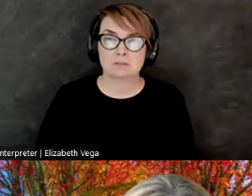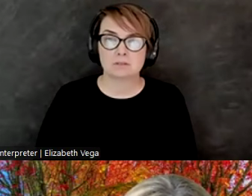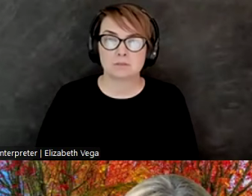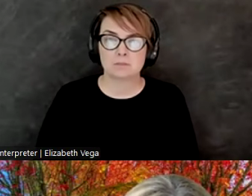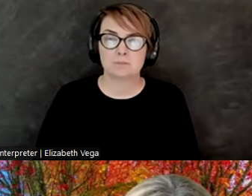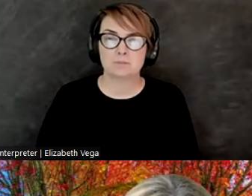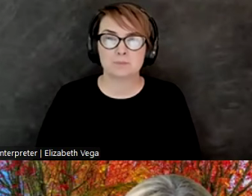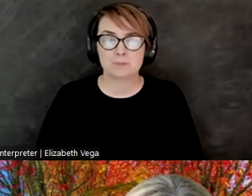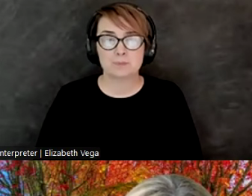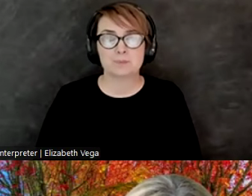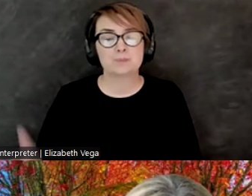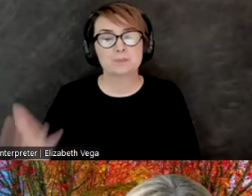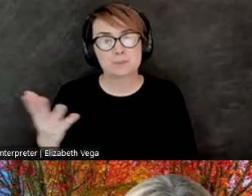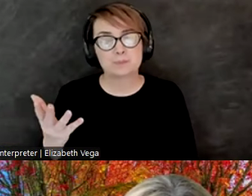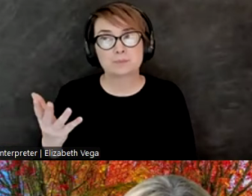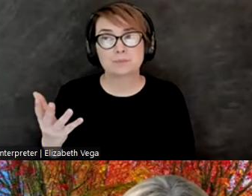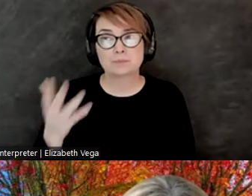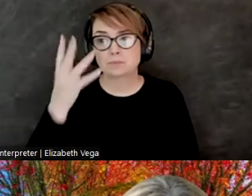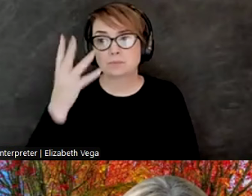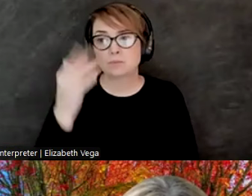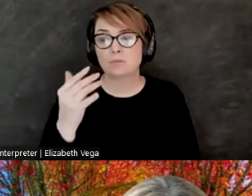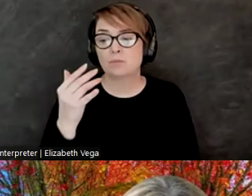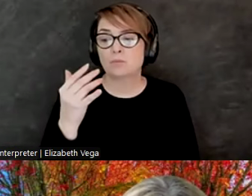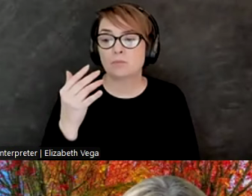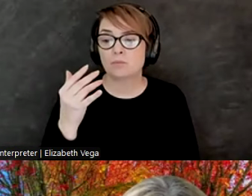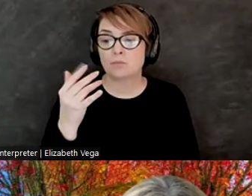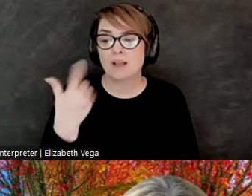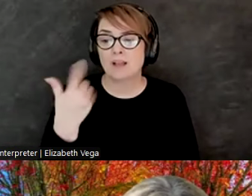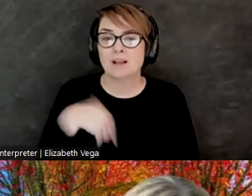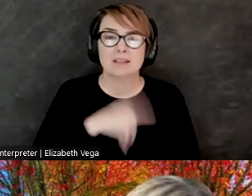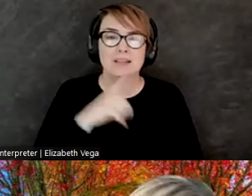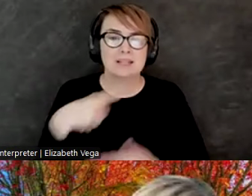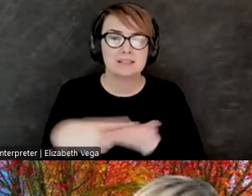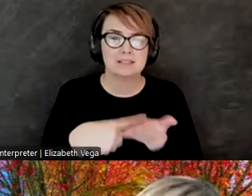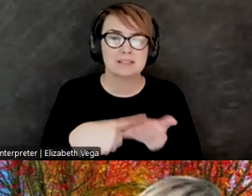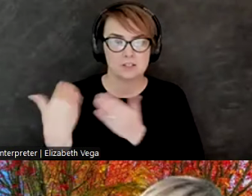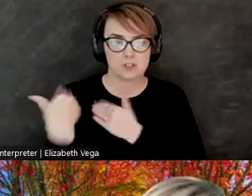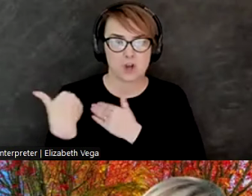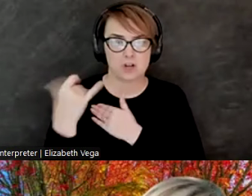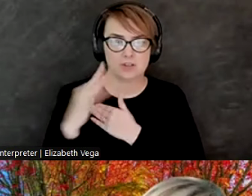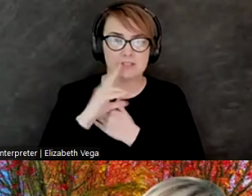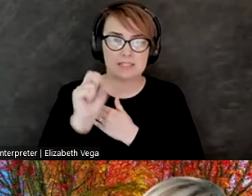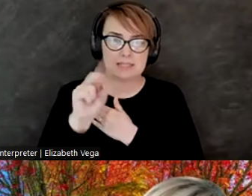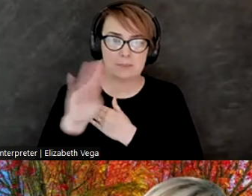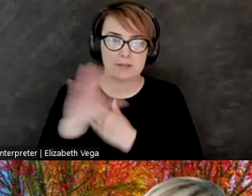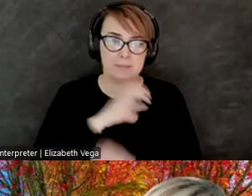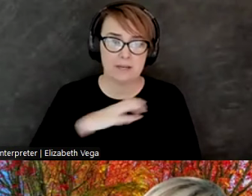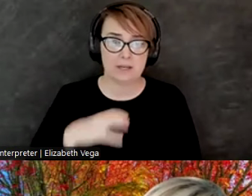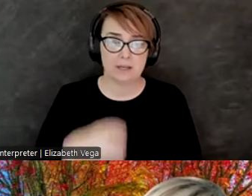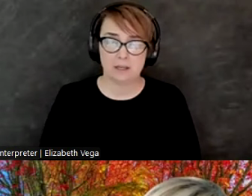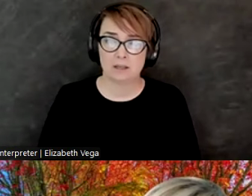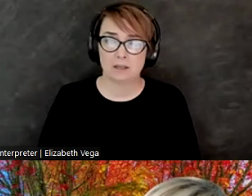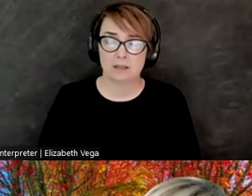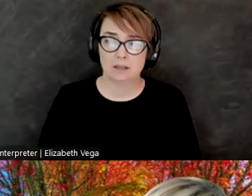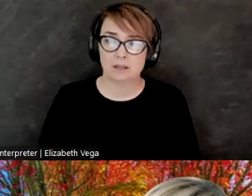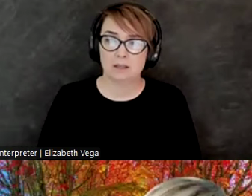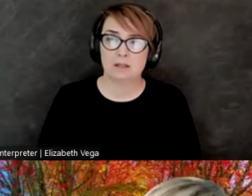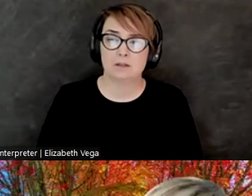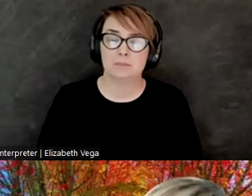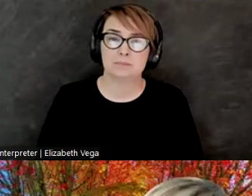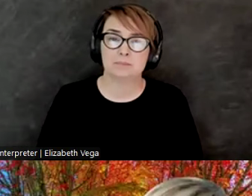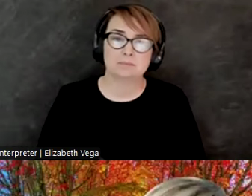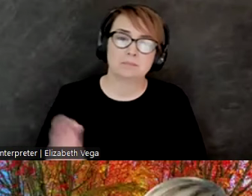why don't we do this? Why don't we talk about, again, the charge of this subcommittee? So back to